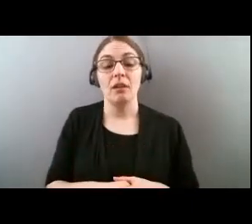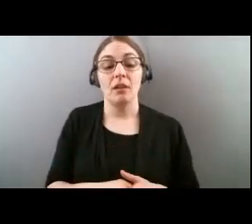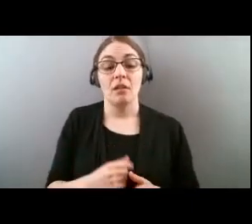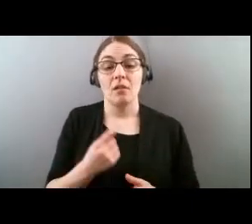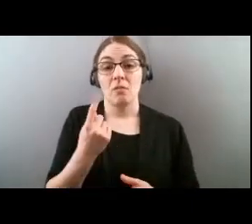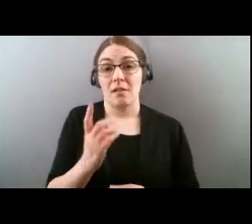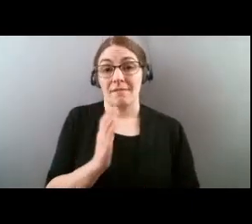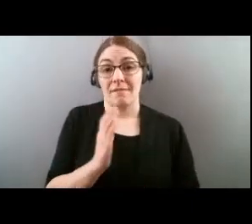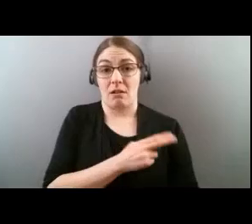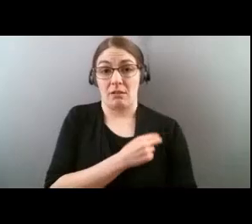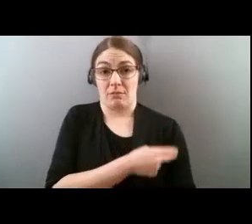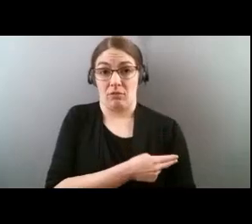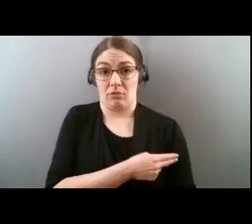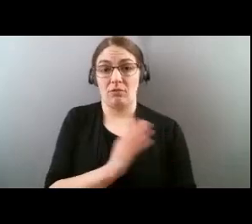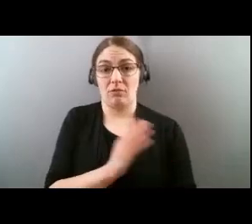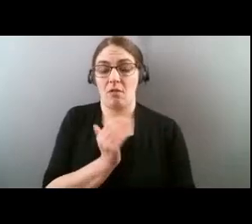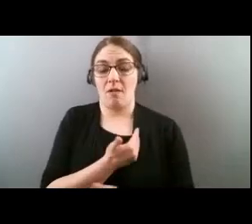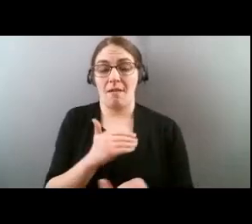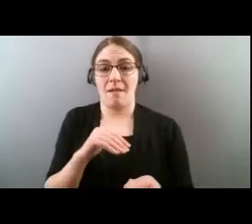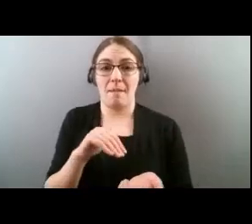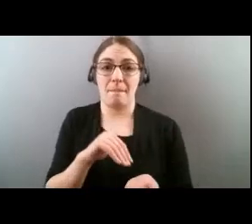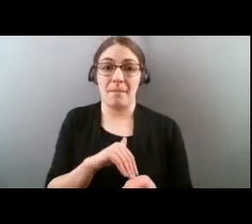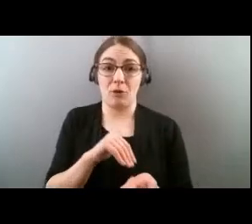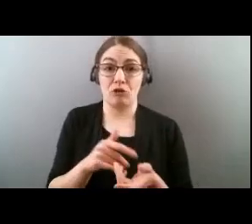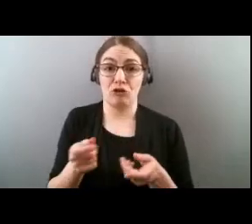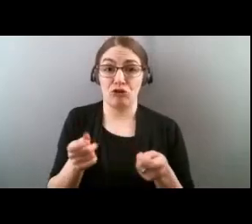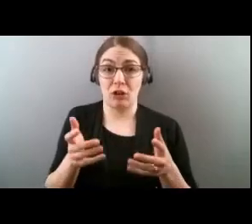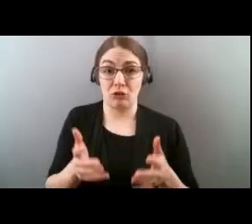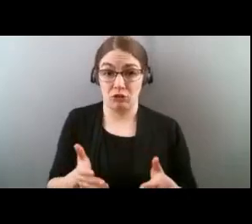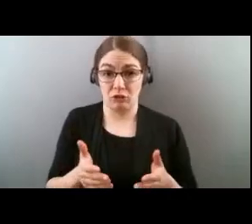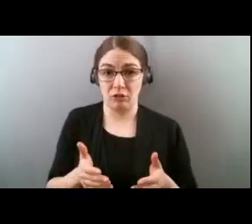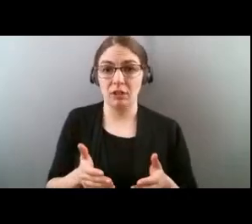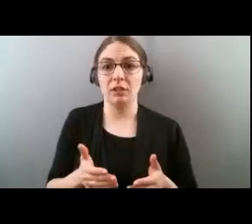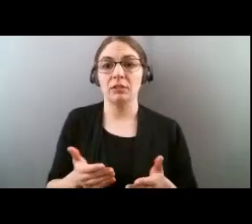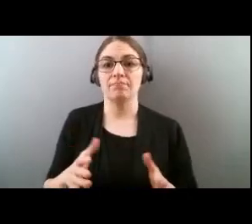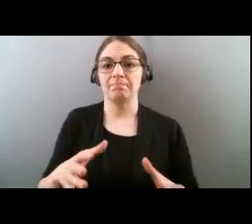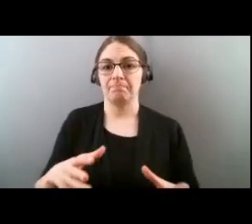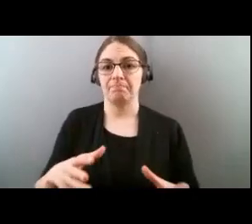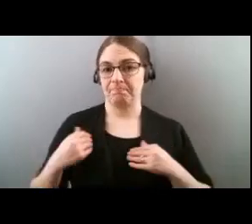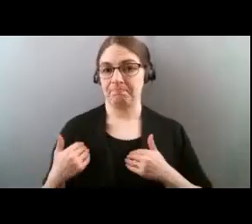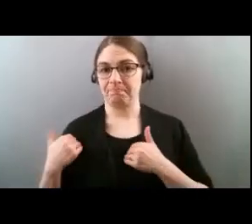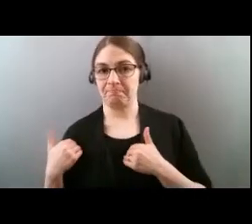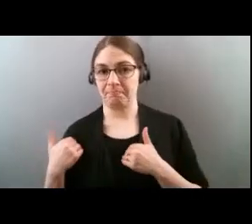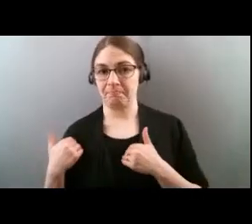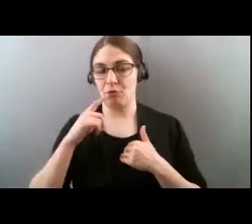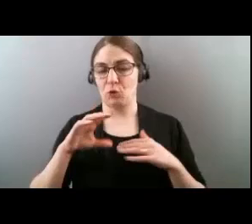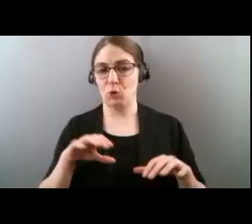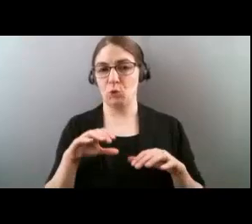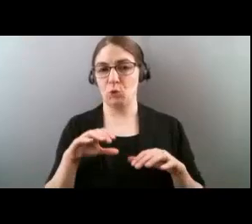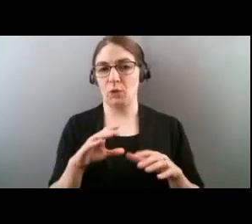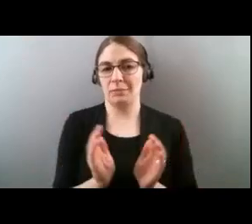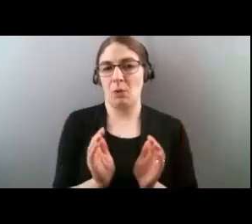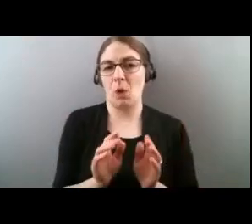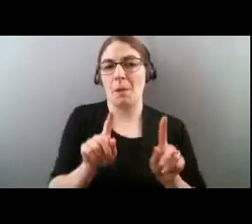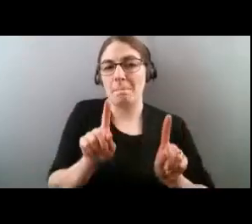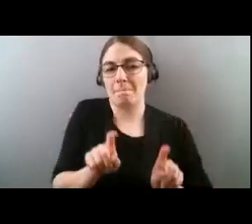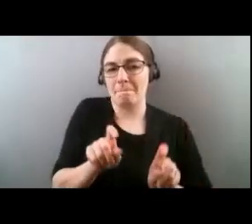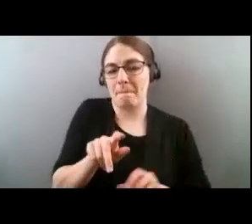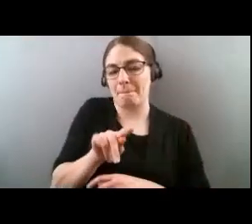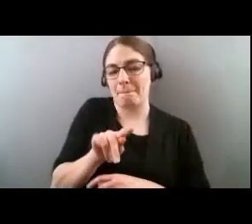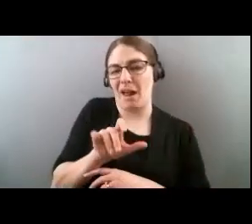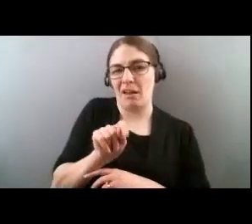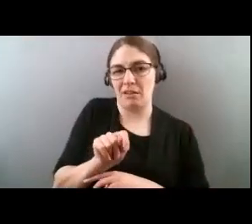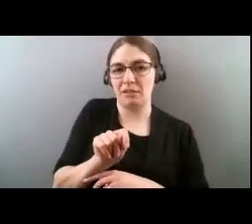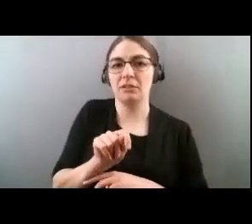our medical director took it on to do this as a small pilot QA project. And so